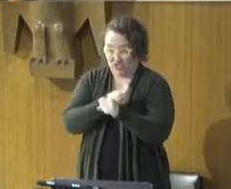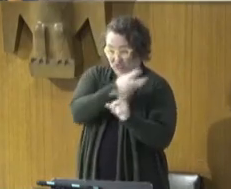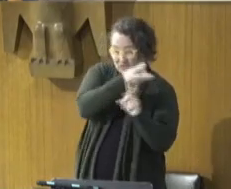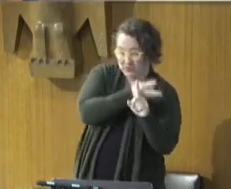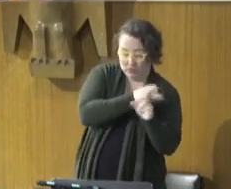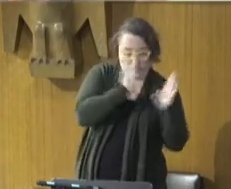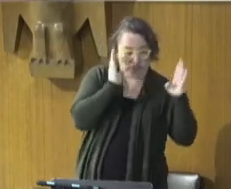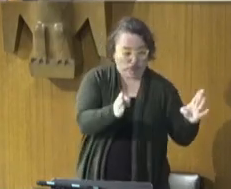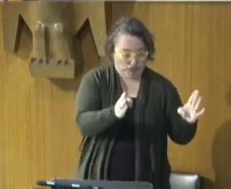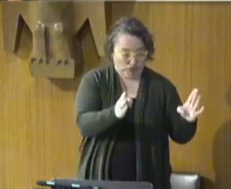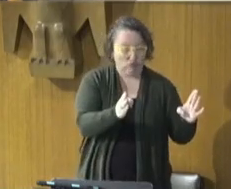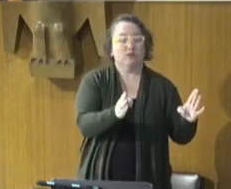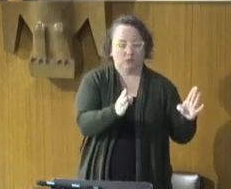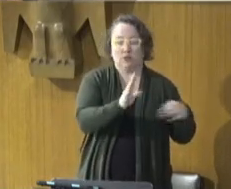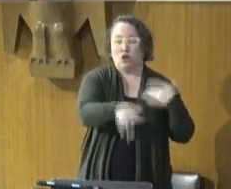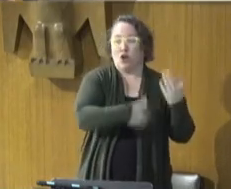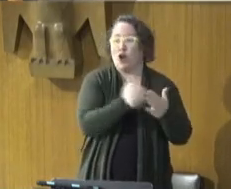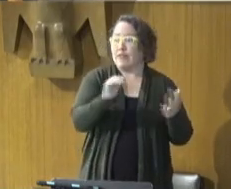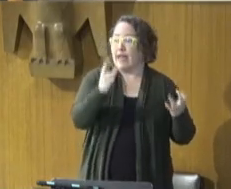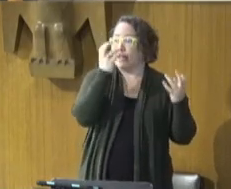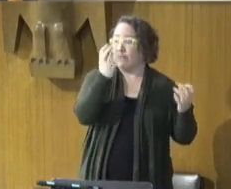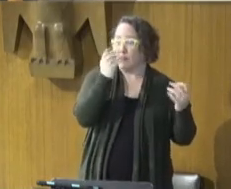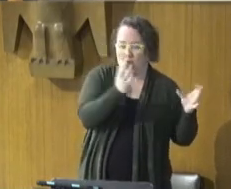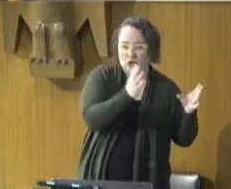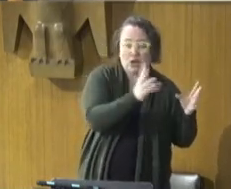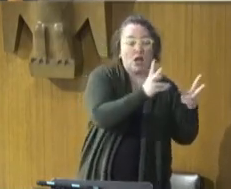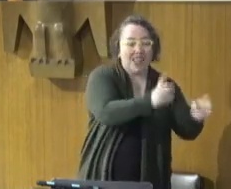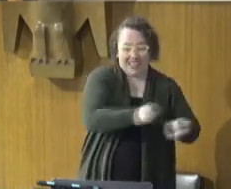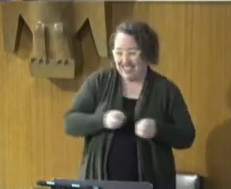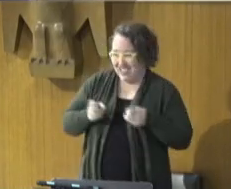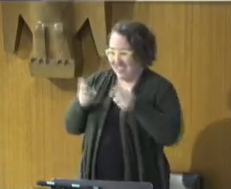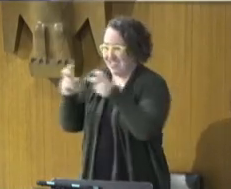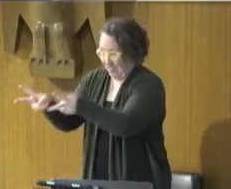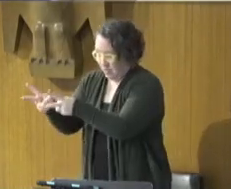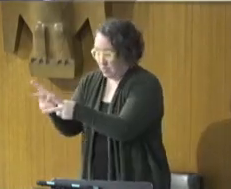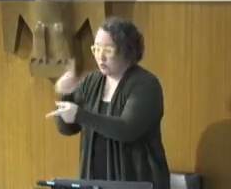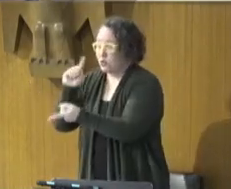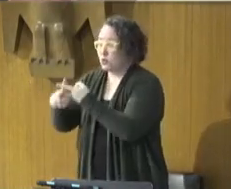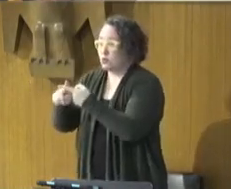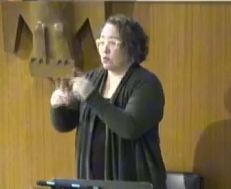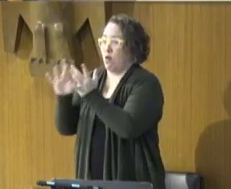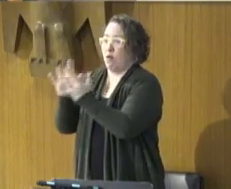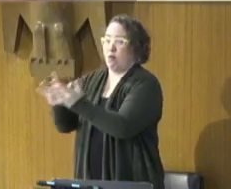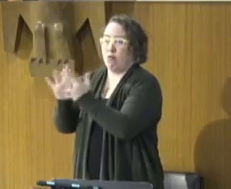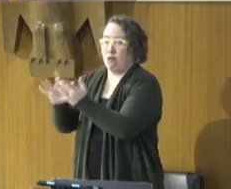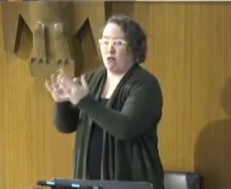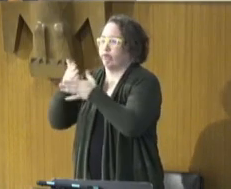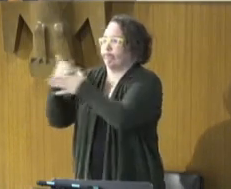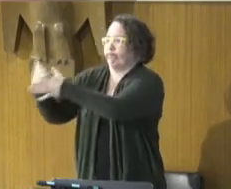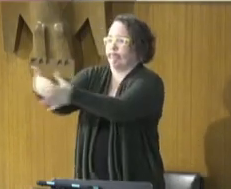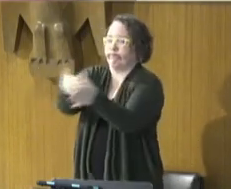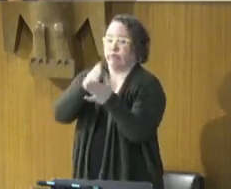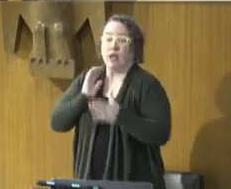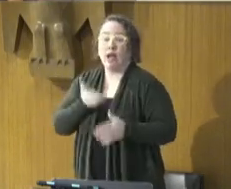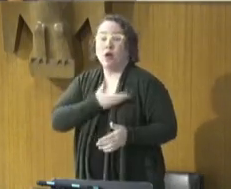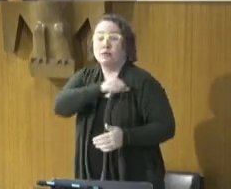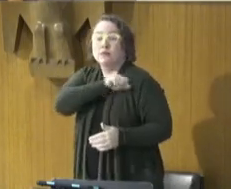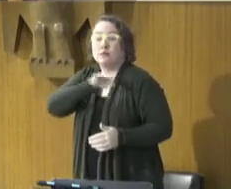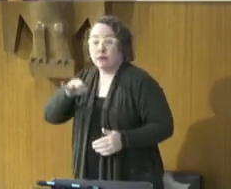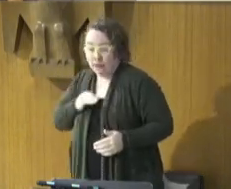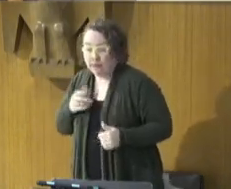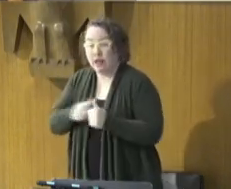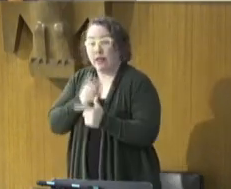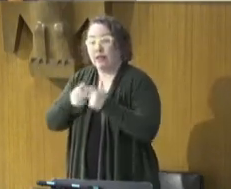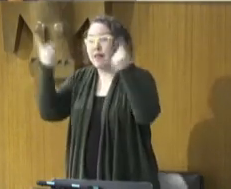we'll take all that information and we'll put it into an online worship planning document. And from there, our absolutely amazing